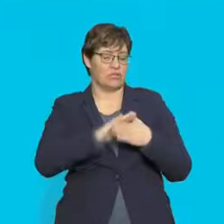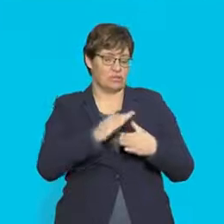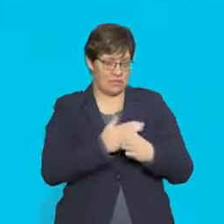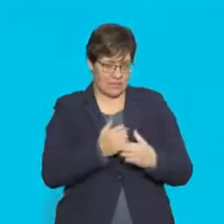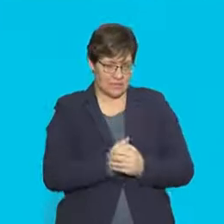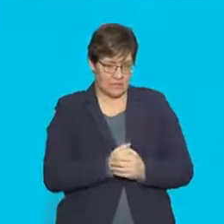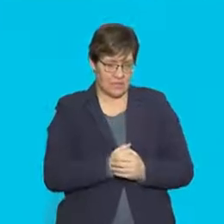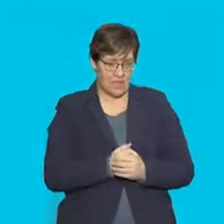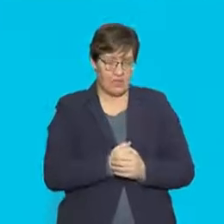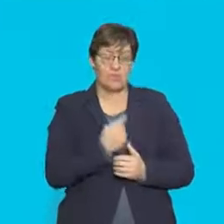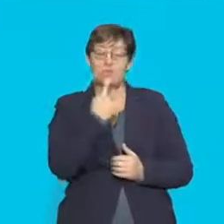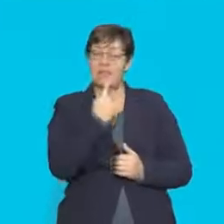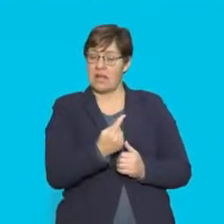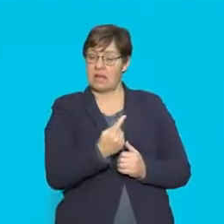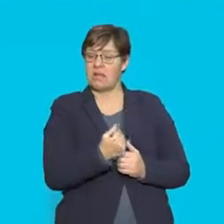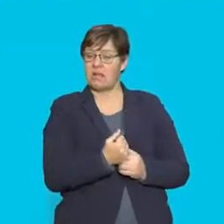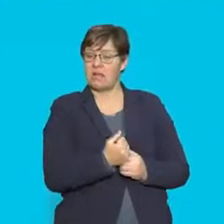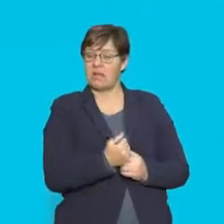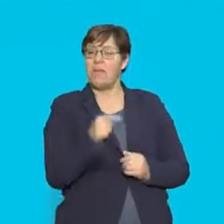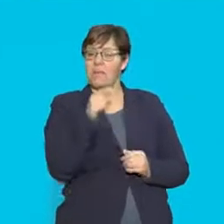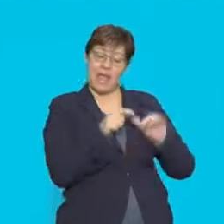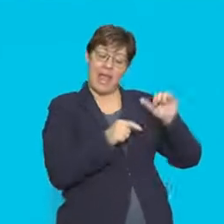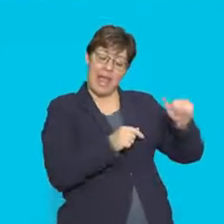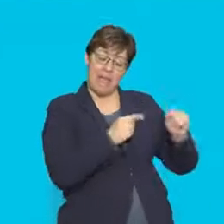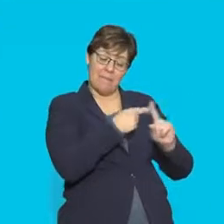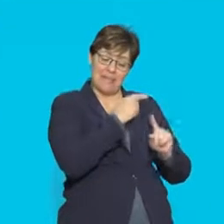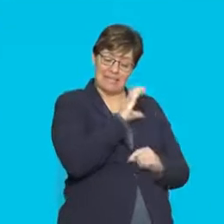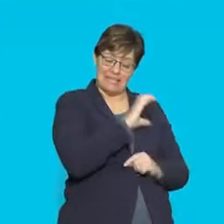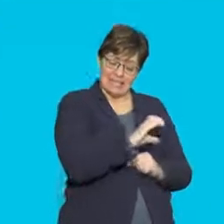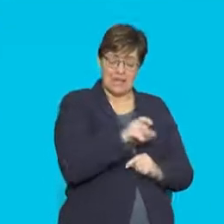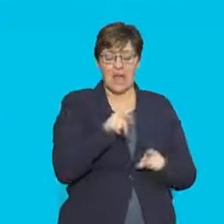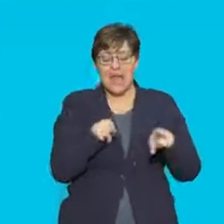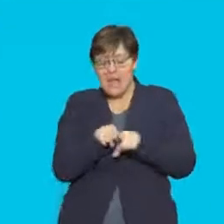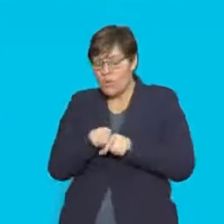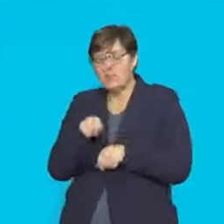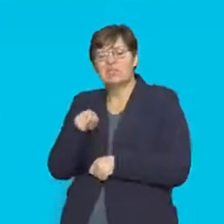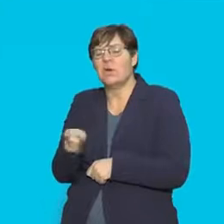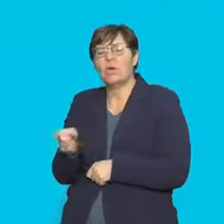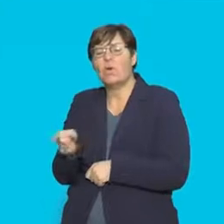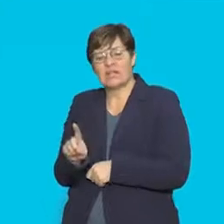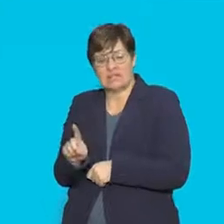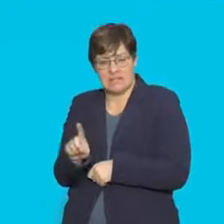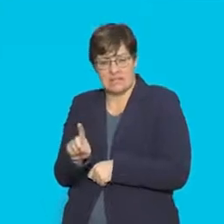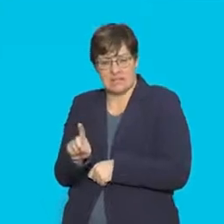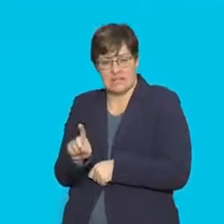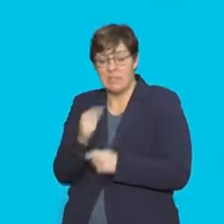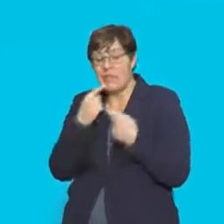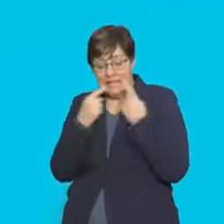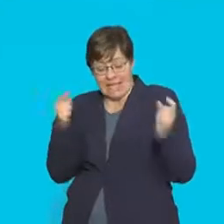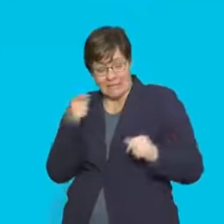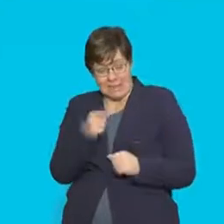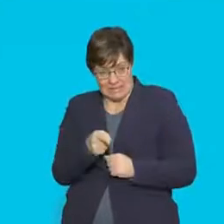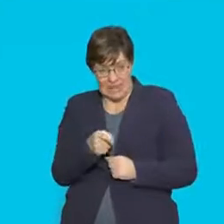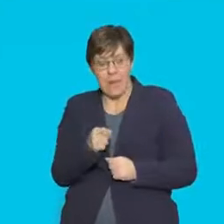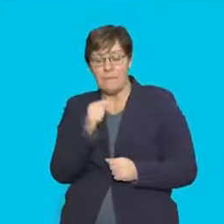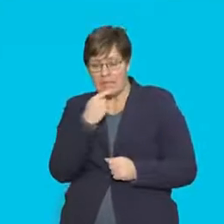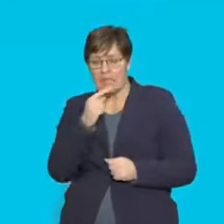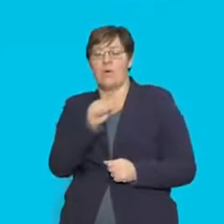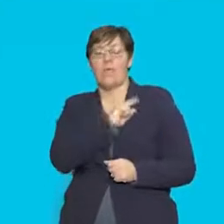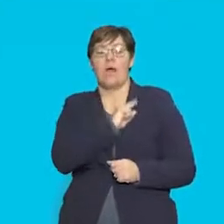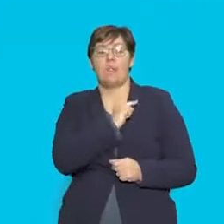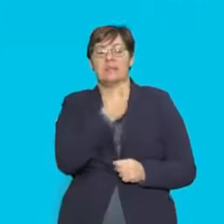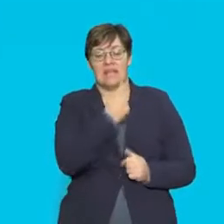guys, is to say, can I make a statement, which is my axiom, and with that statement, I must